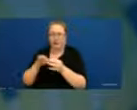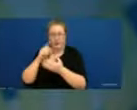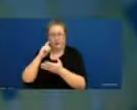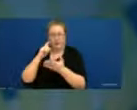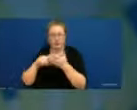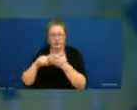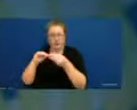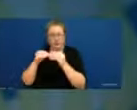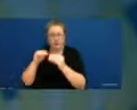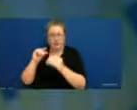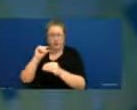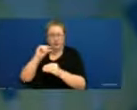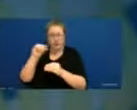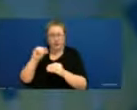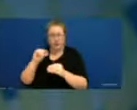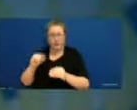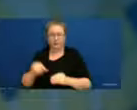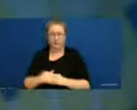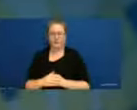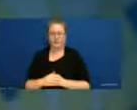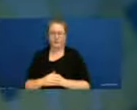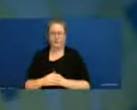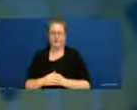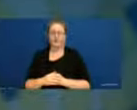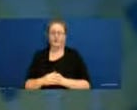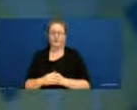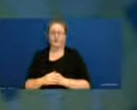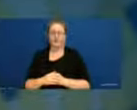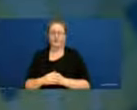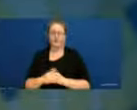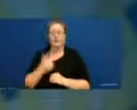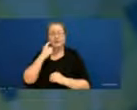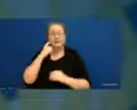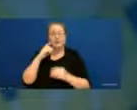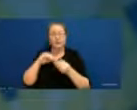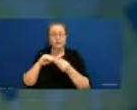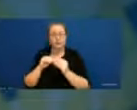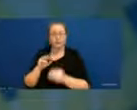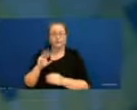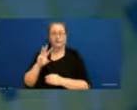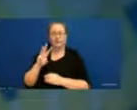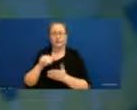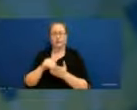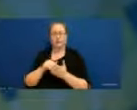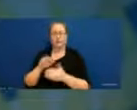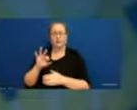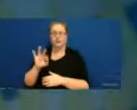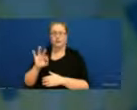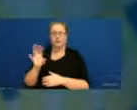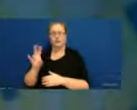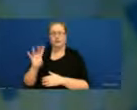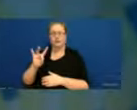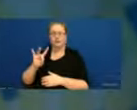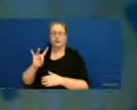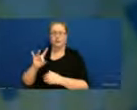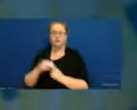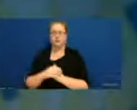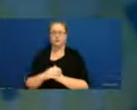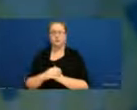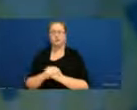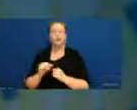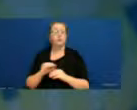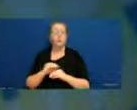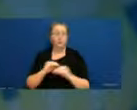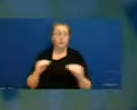surgical updates. You'll see that for November 2nd to 8th, for example, the number is 6,978, and it's consistently in